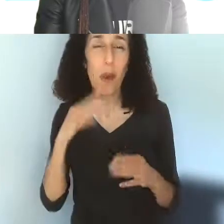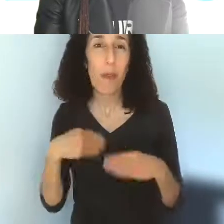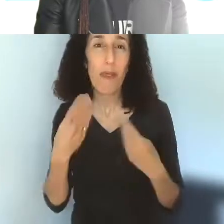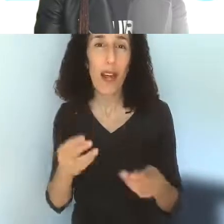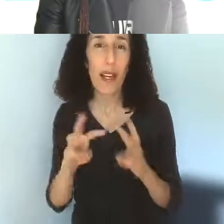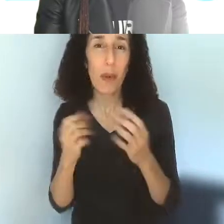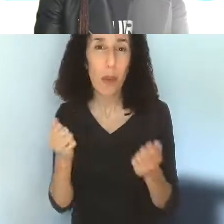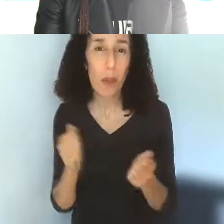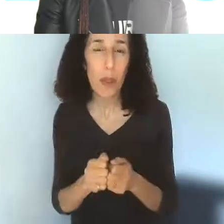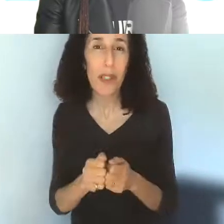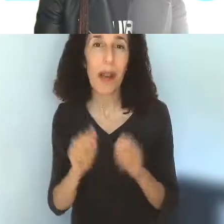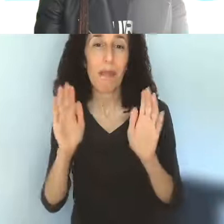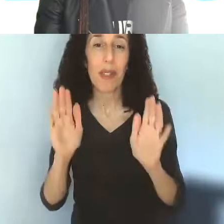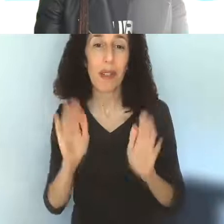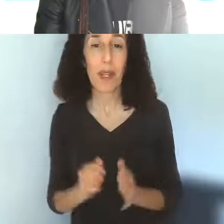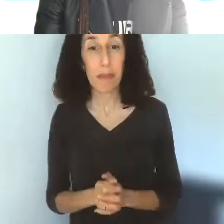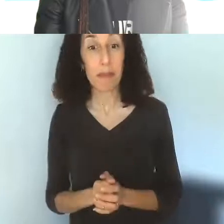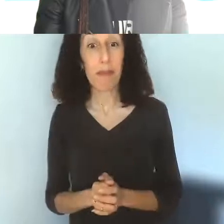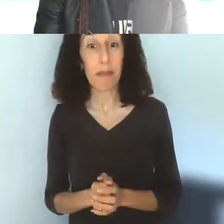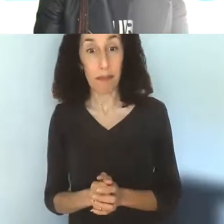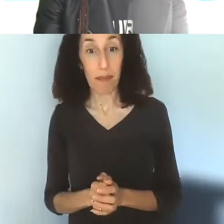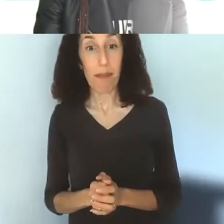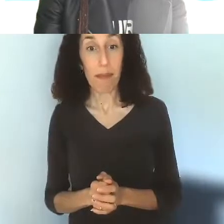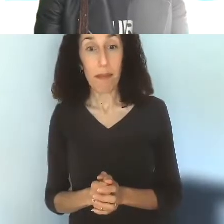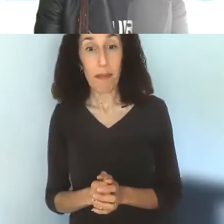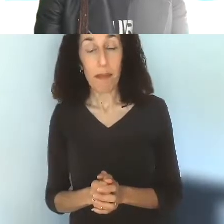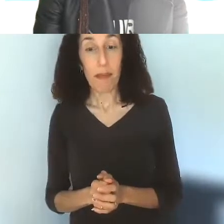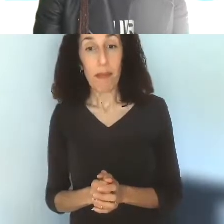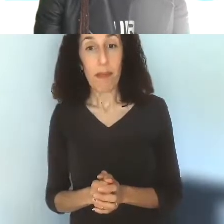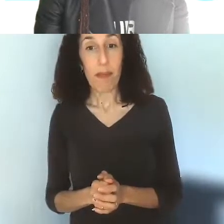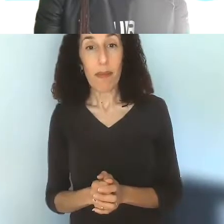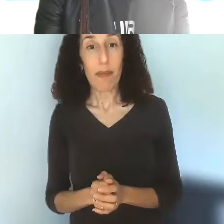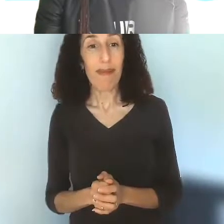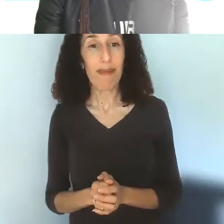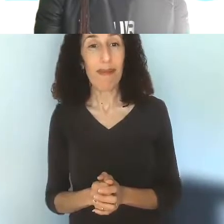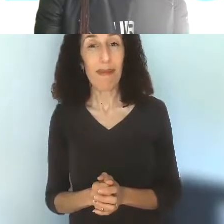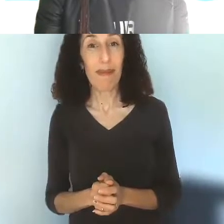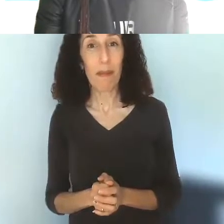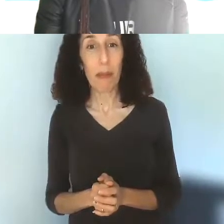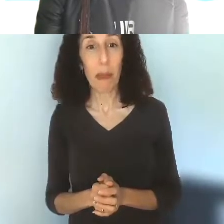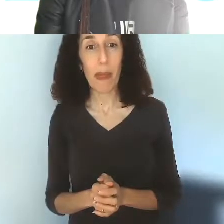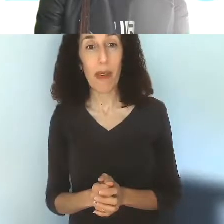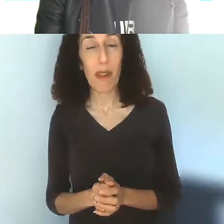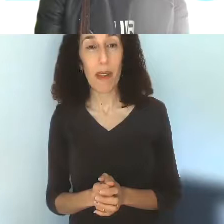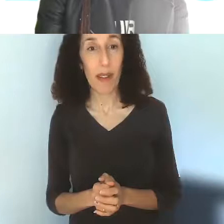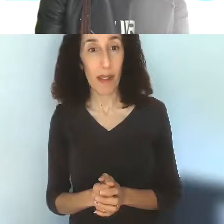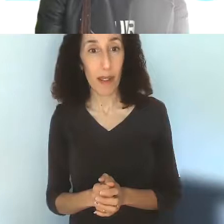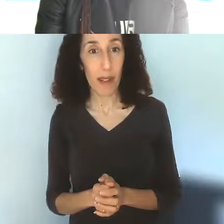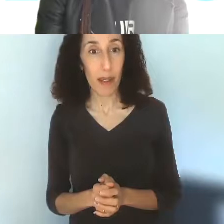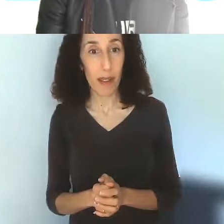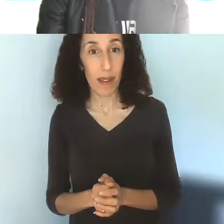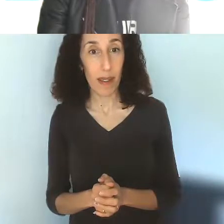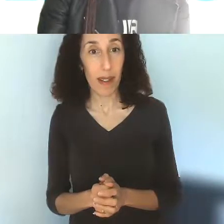that information. Absolutely. Thank you. And I just want to point out that to me it's